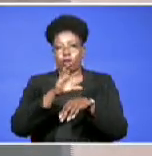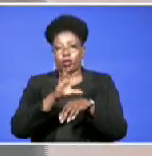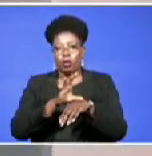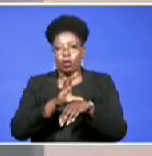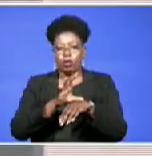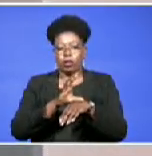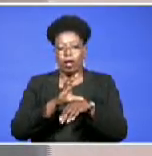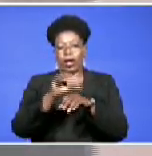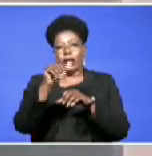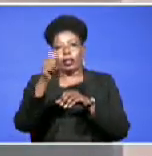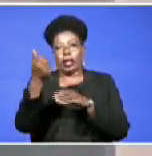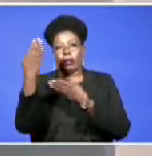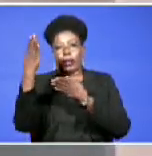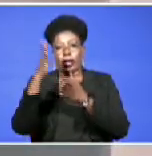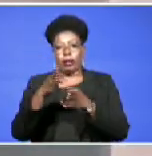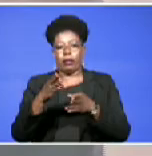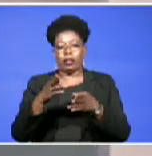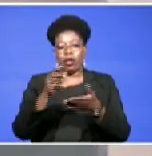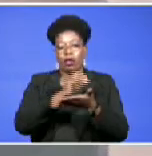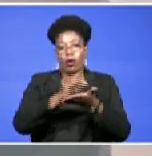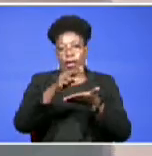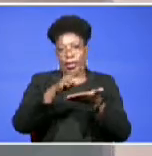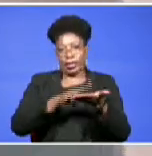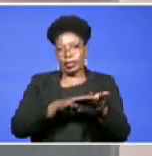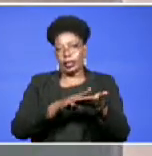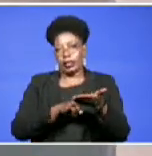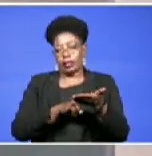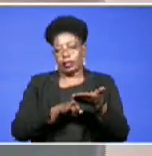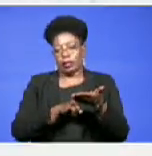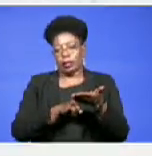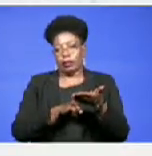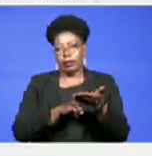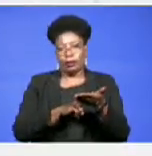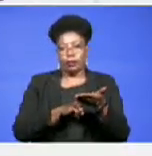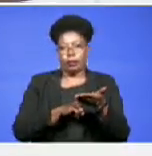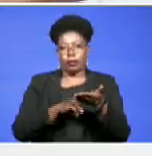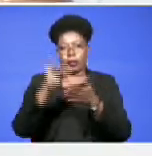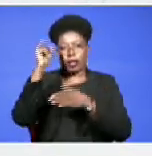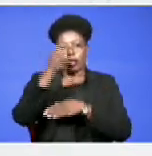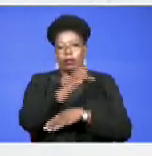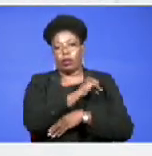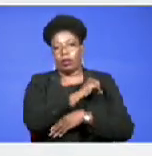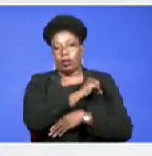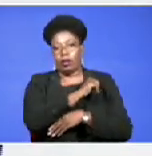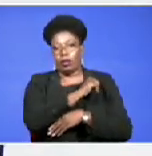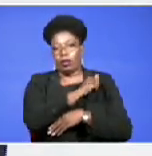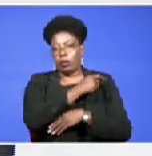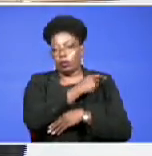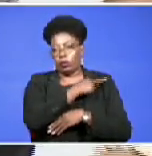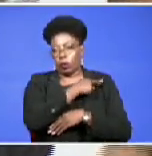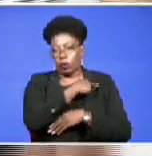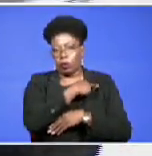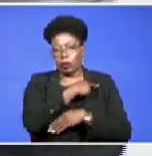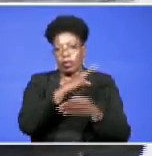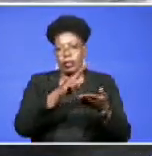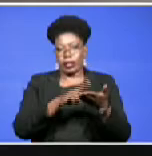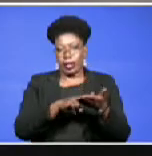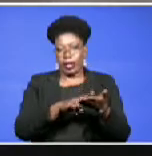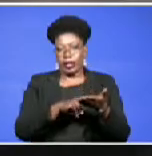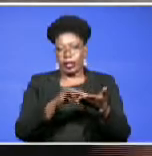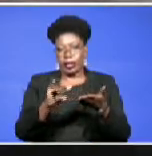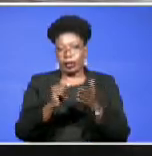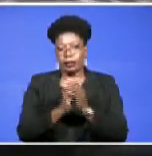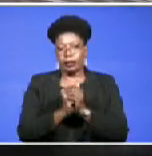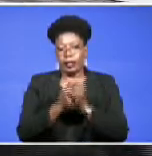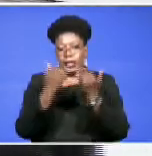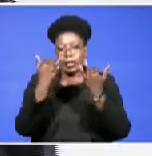his name on a professional baseball contract. James Roll, better known as Big Game James, signing with the Baltimore Orioles, and